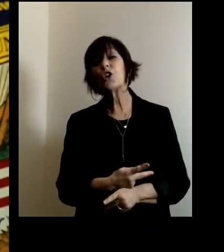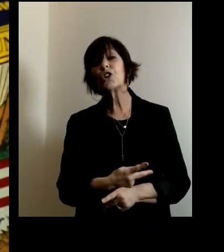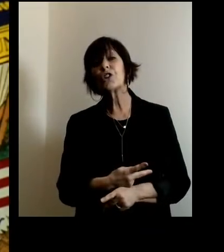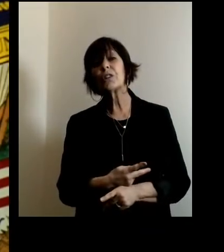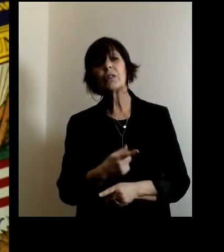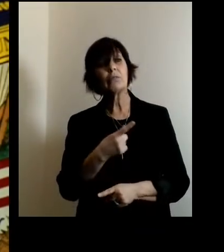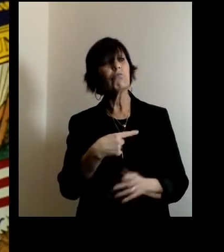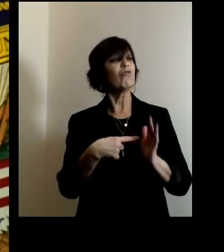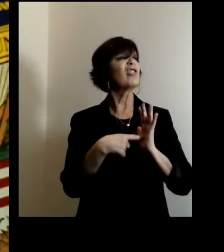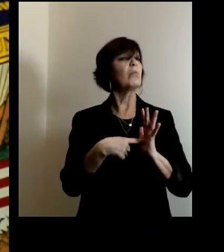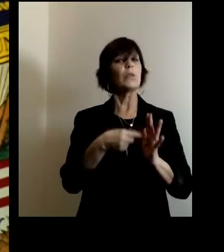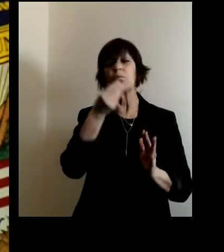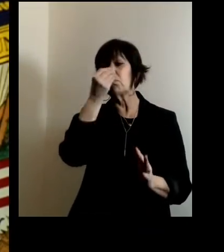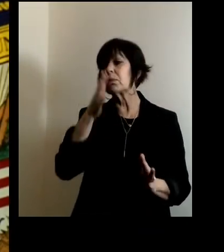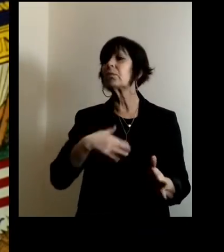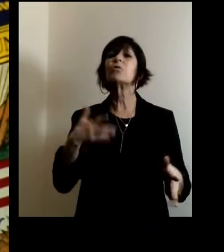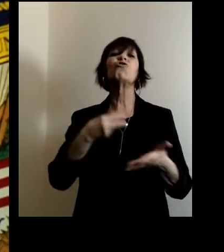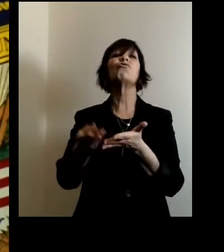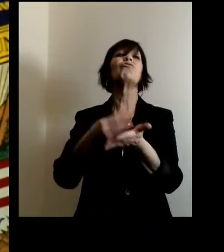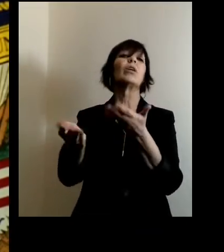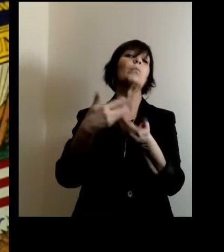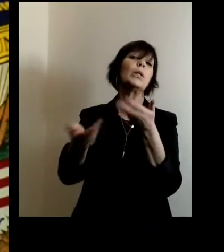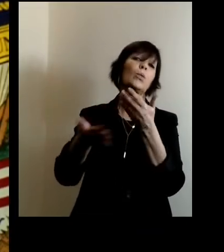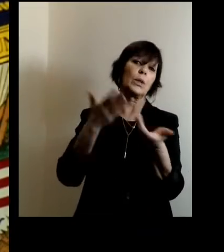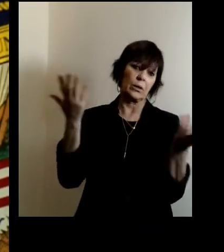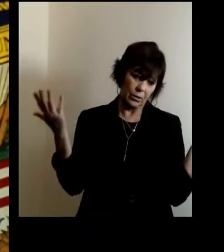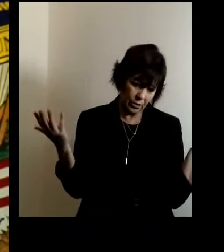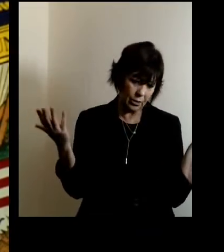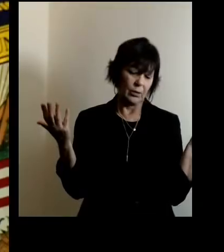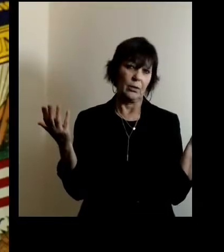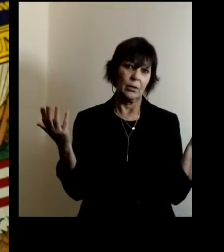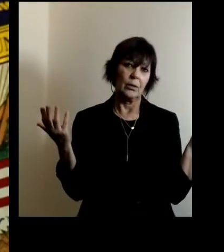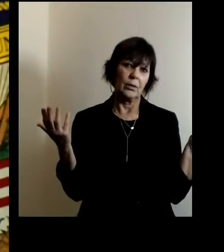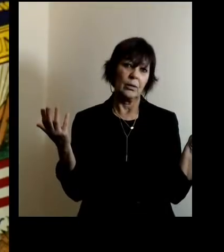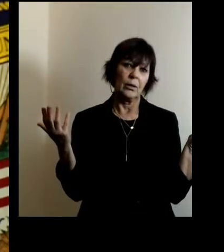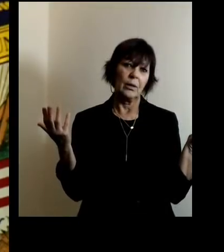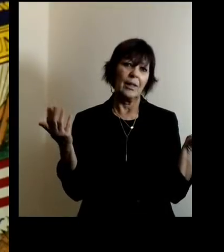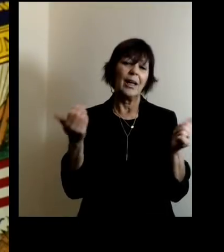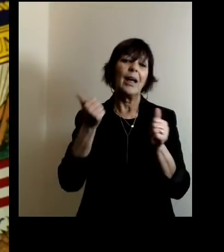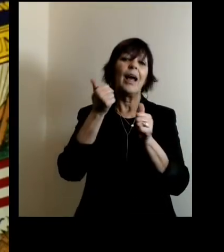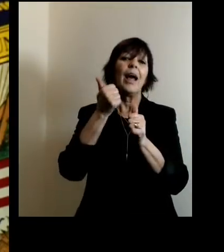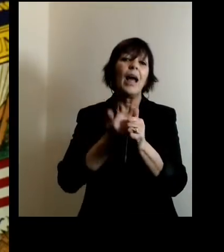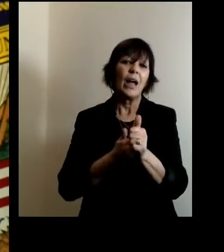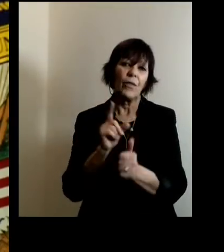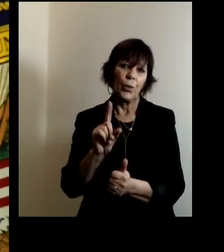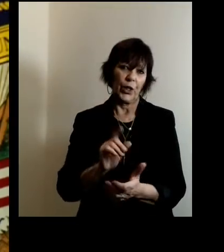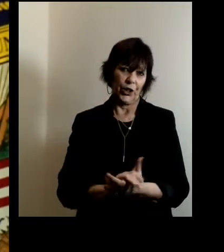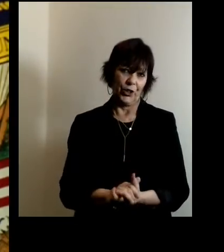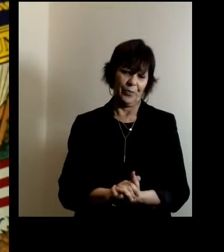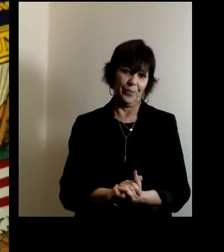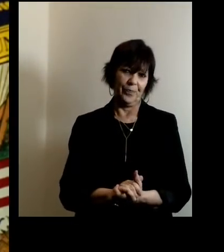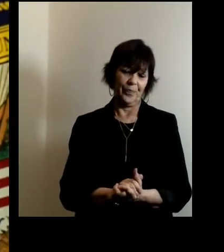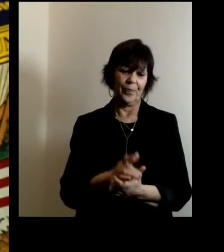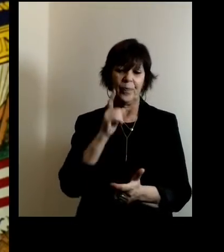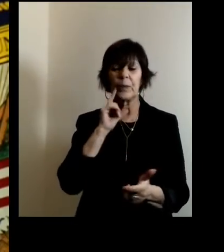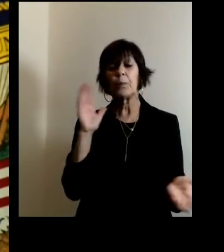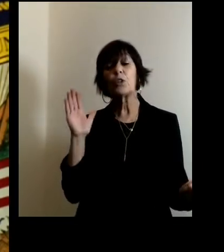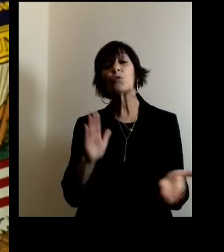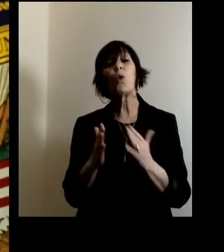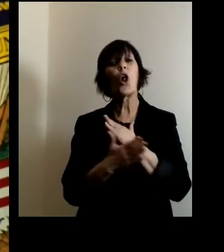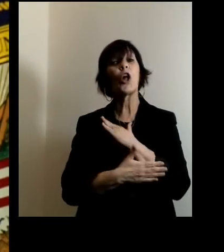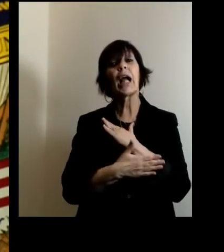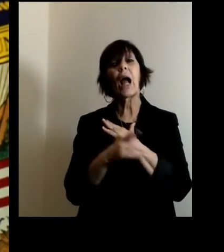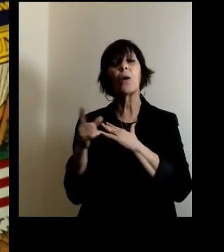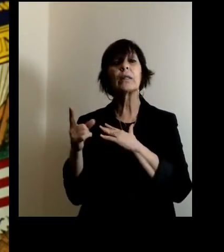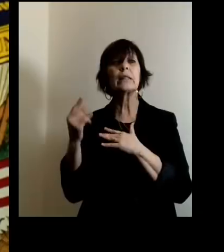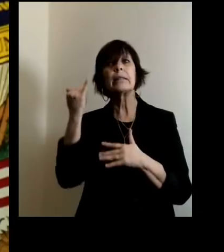be symptomatic and they're still going out there and shopping or working. It's everywhere. Some of the smaller counties, if they've getting